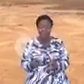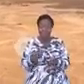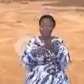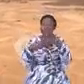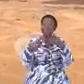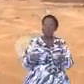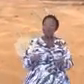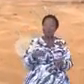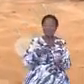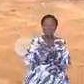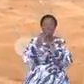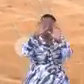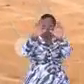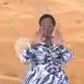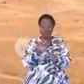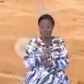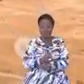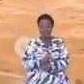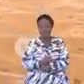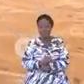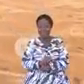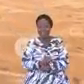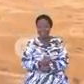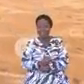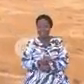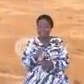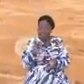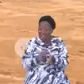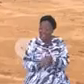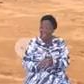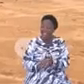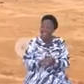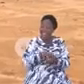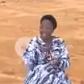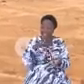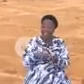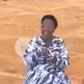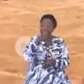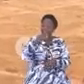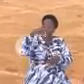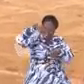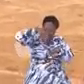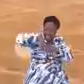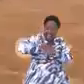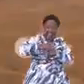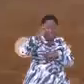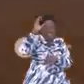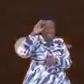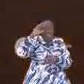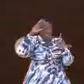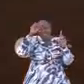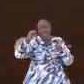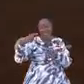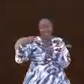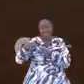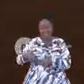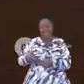do anything with it. But since where God entered my heart, since God will arrest me, come they cool down.